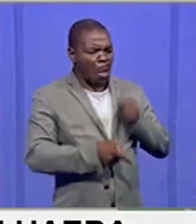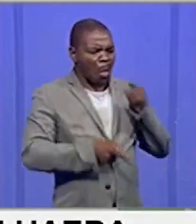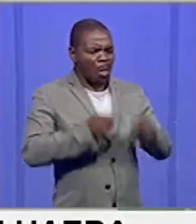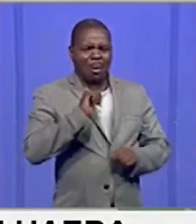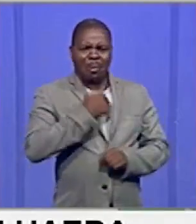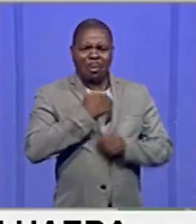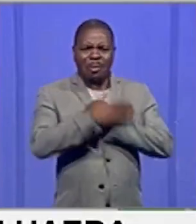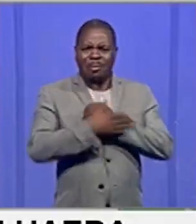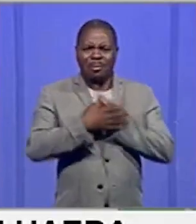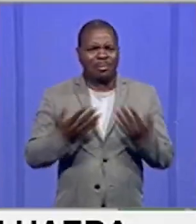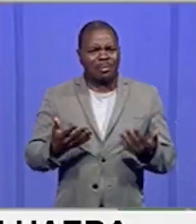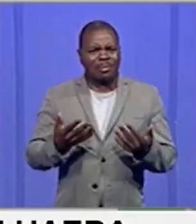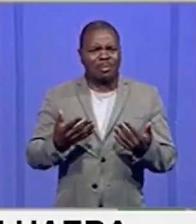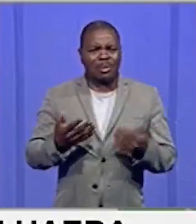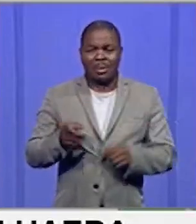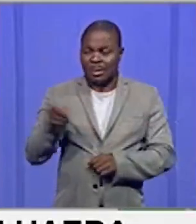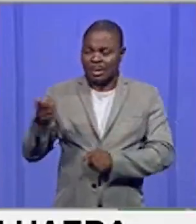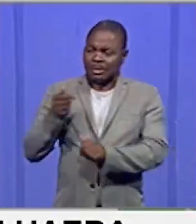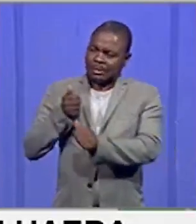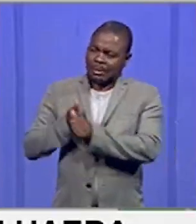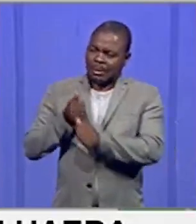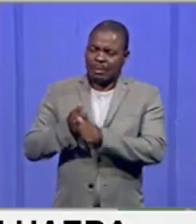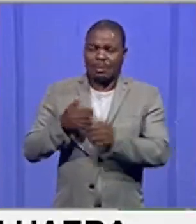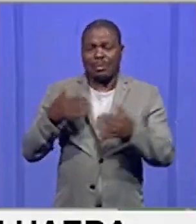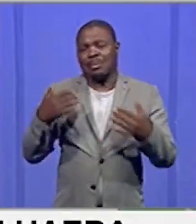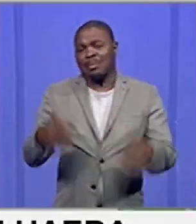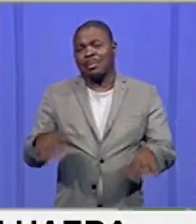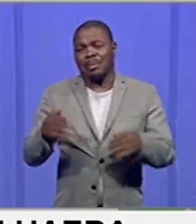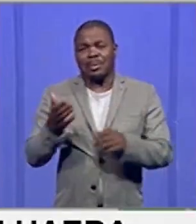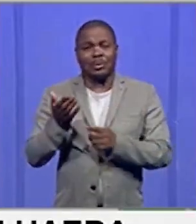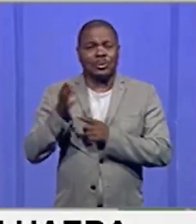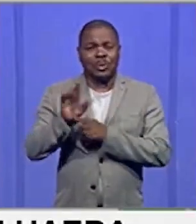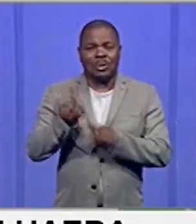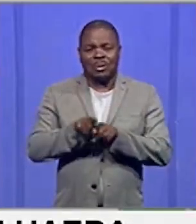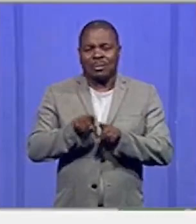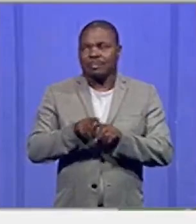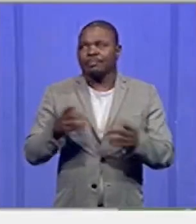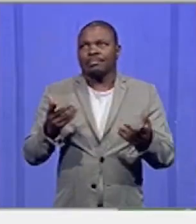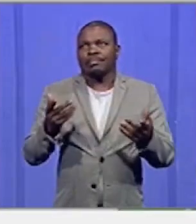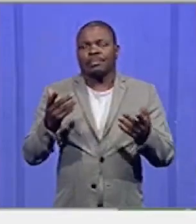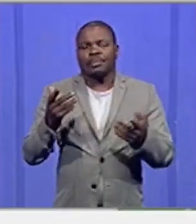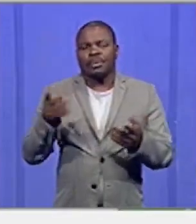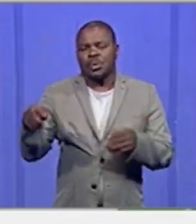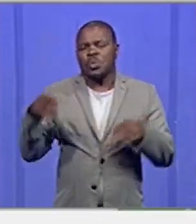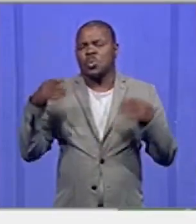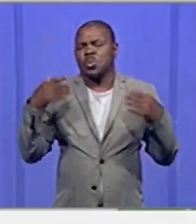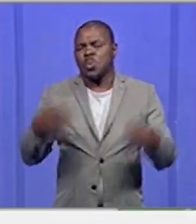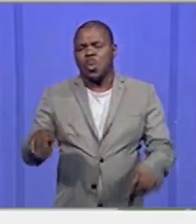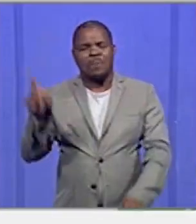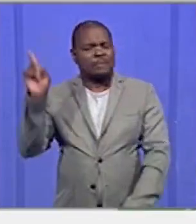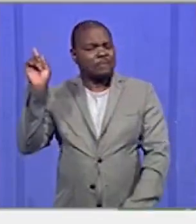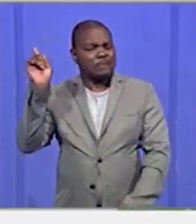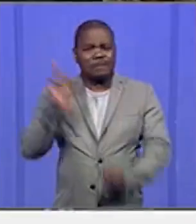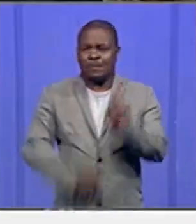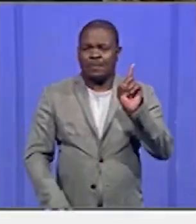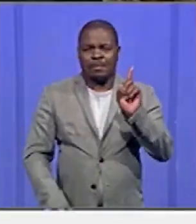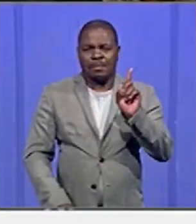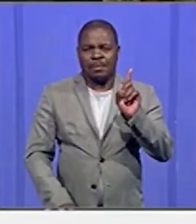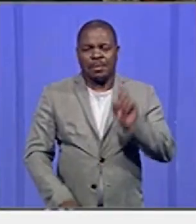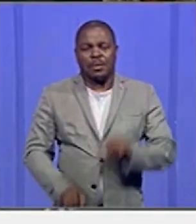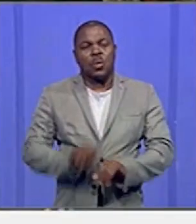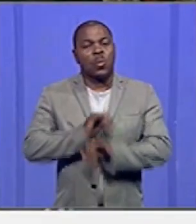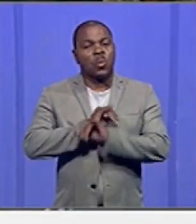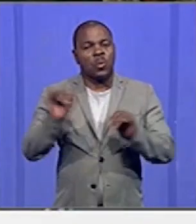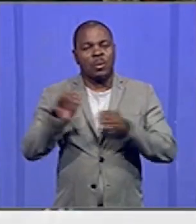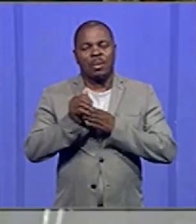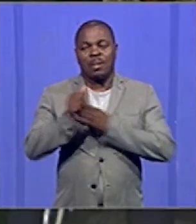after himself has dismally shown what one may characterize as a spectacular failure in